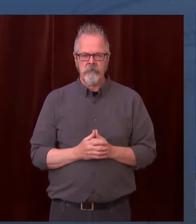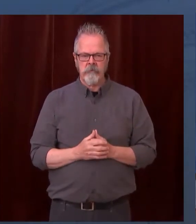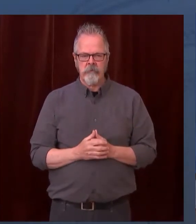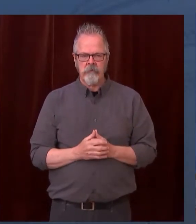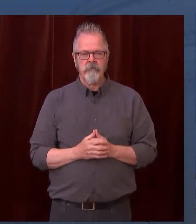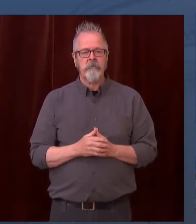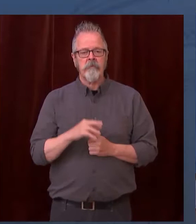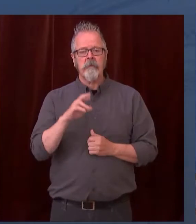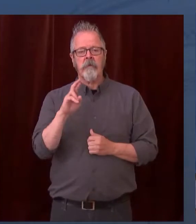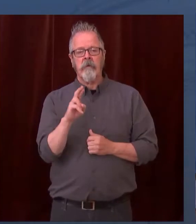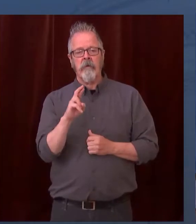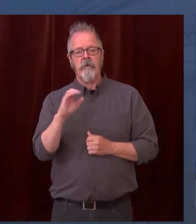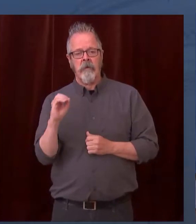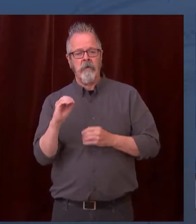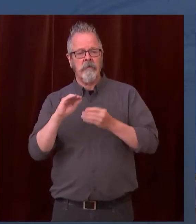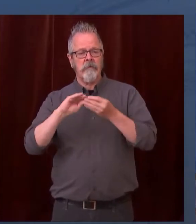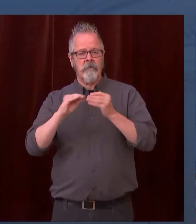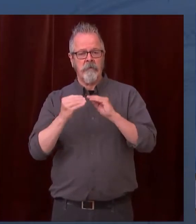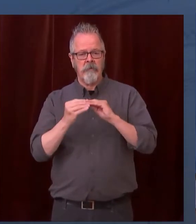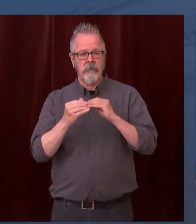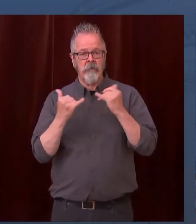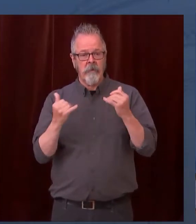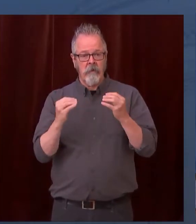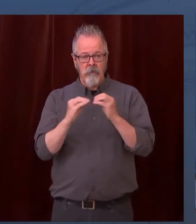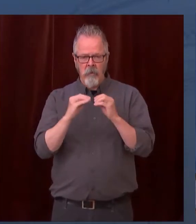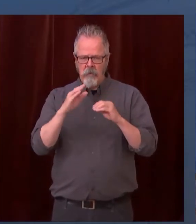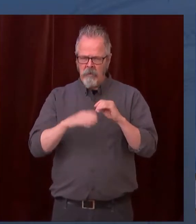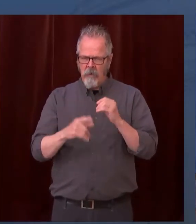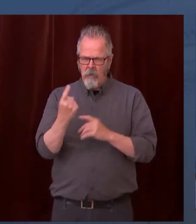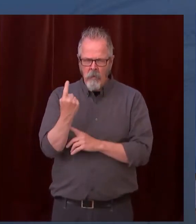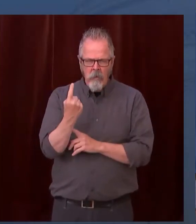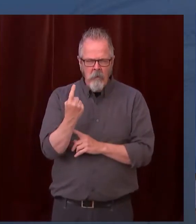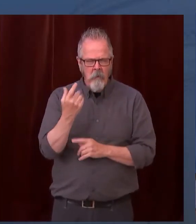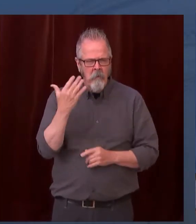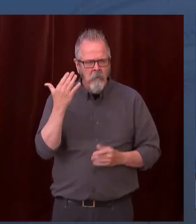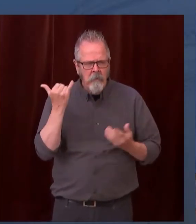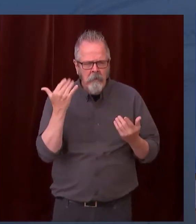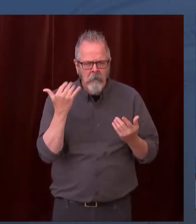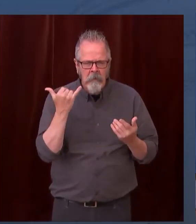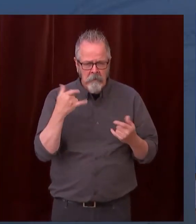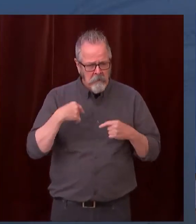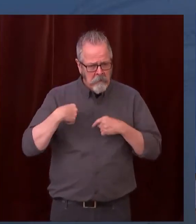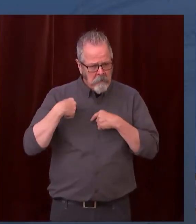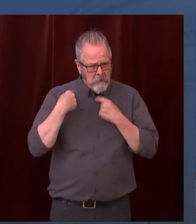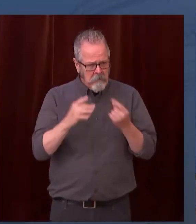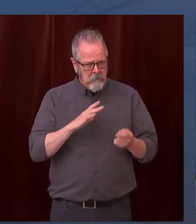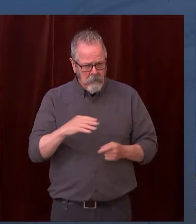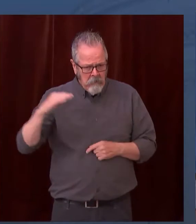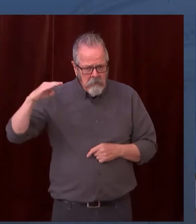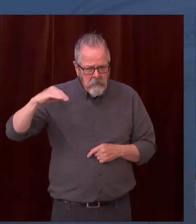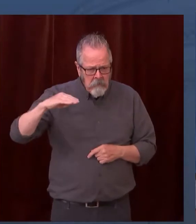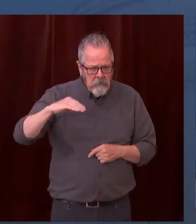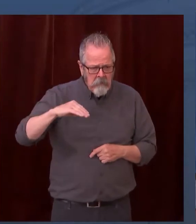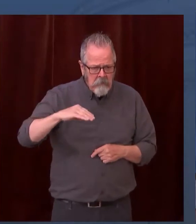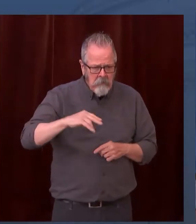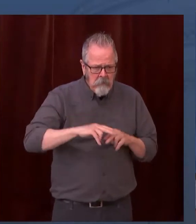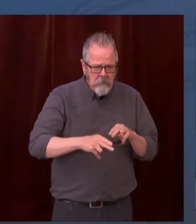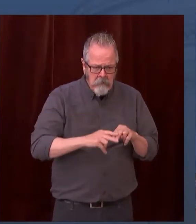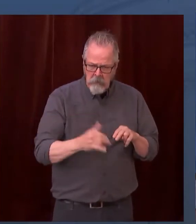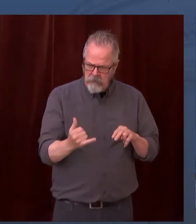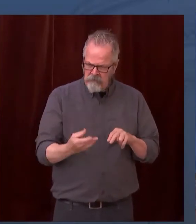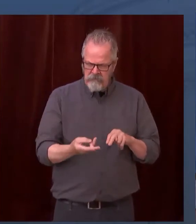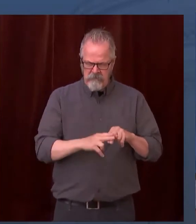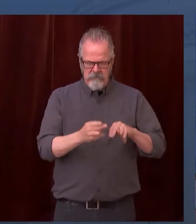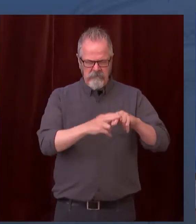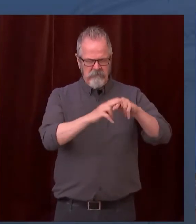It is because people are interacting more. They're having more physical, close contacts. And it is important to know that it